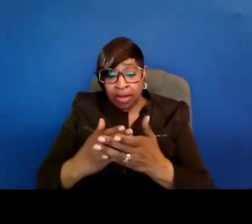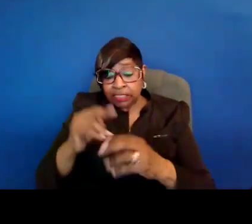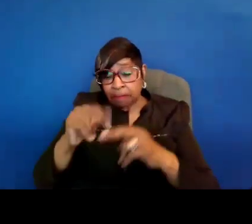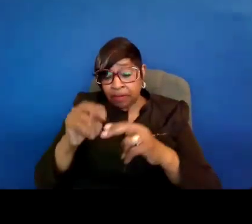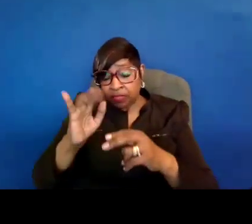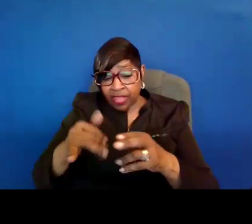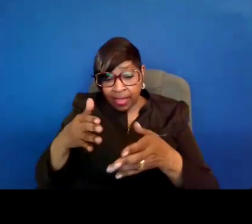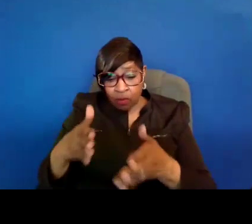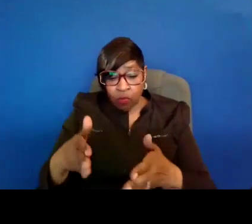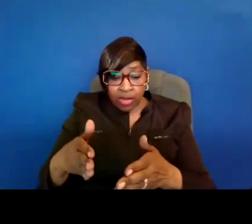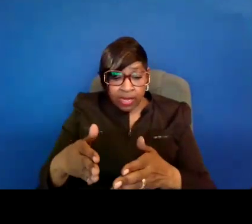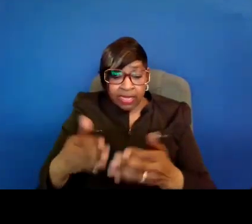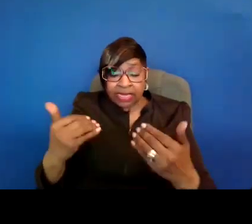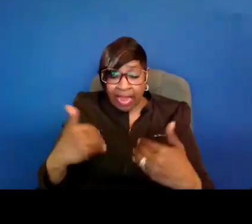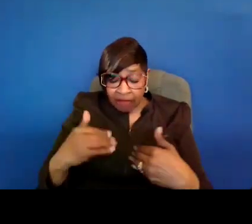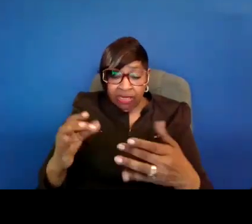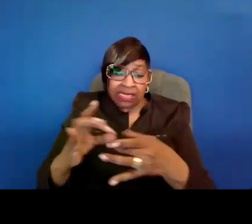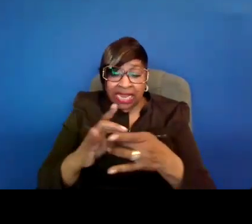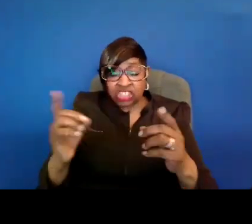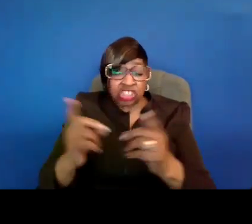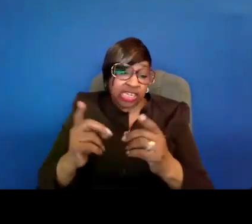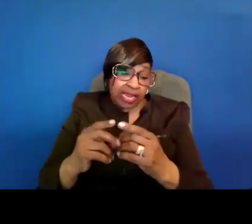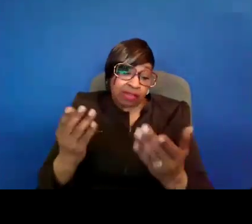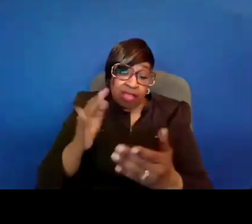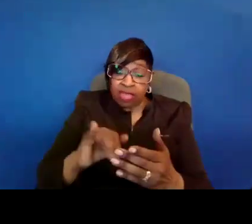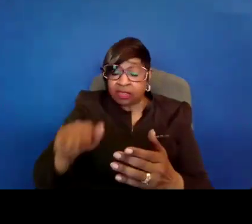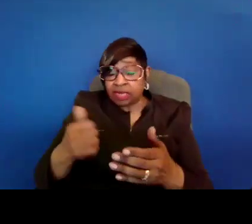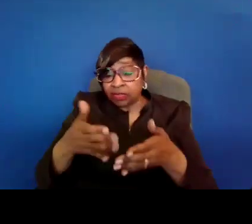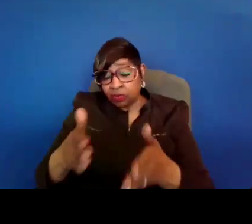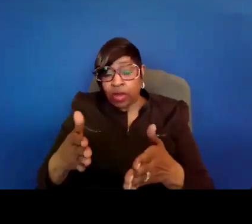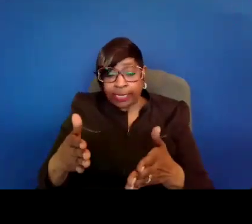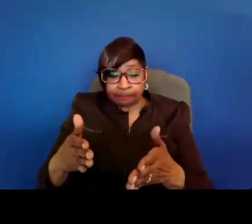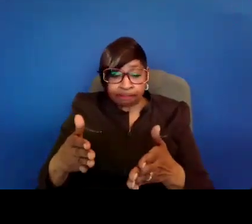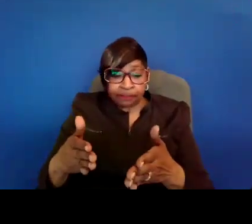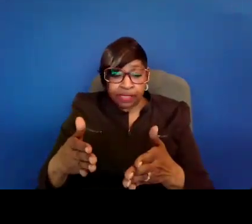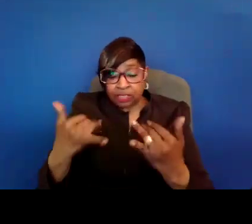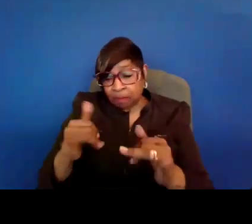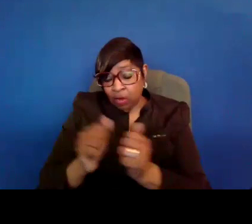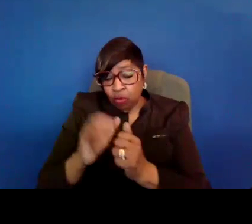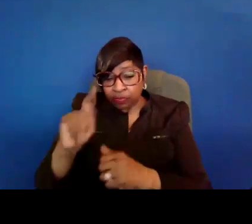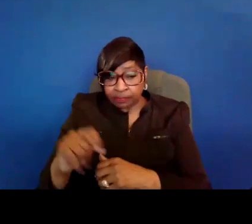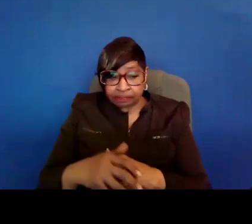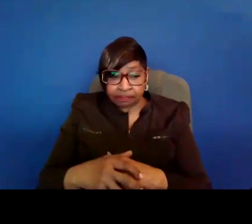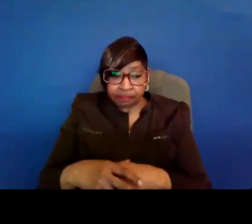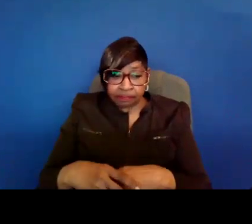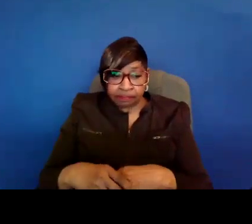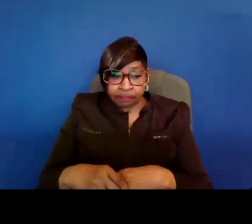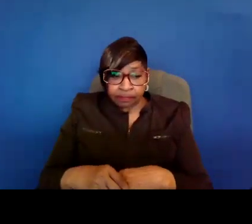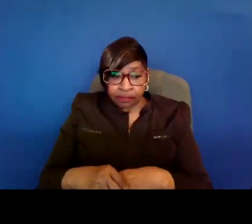way, just having connection dates. So that's another way to kind of play with it.